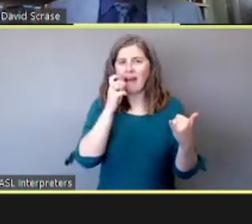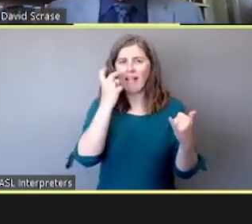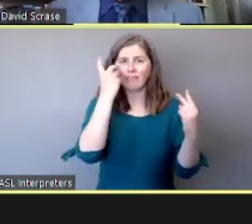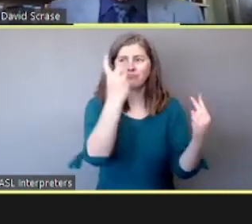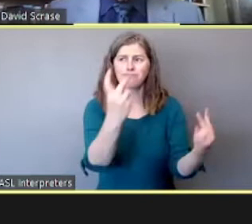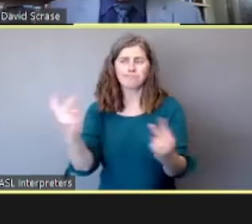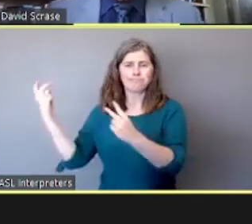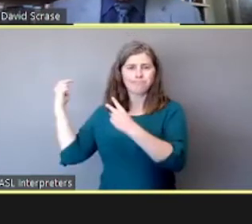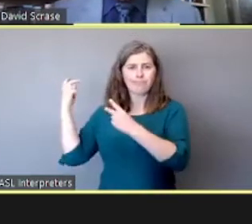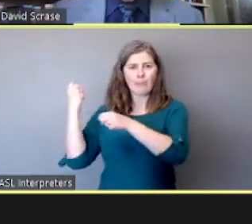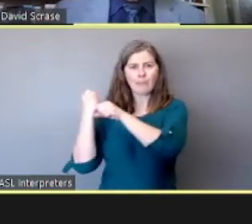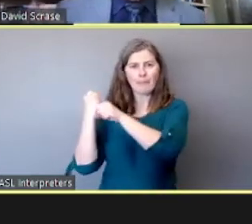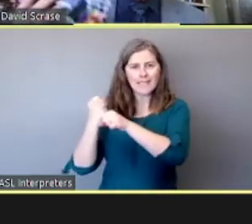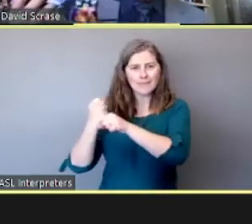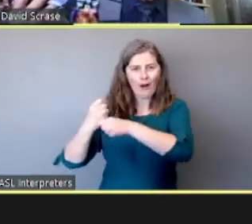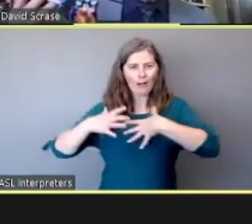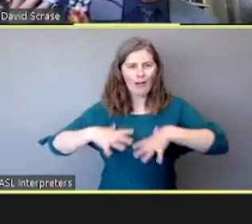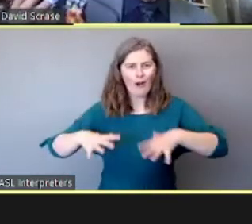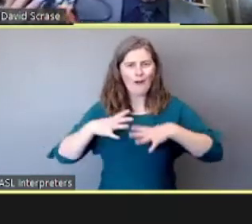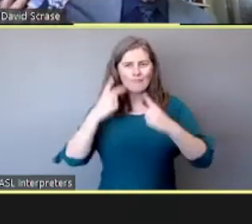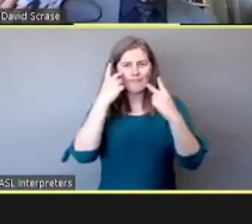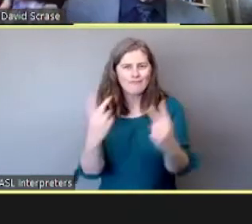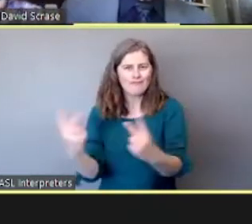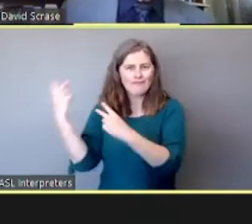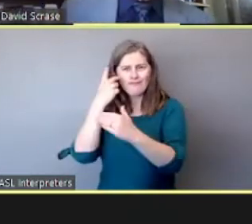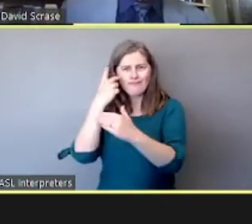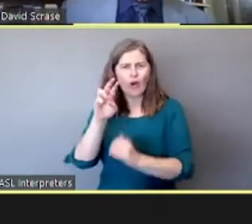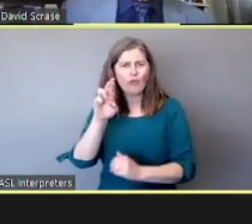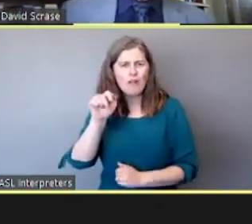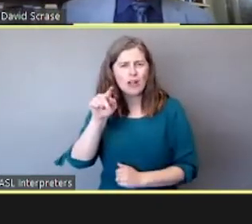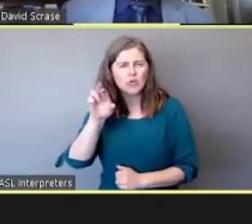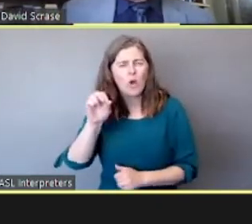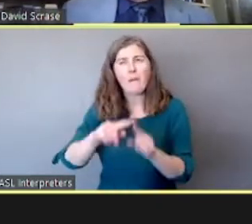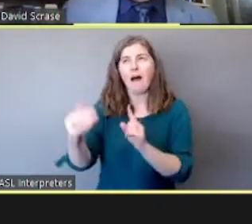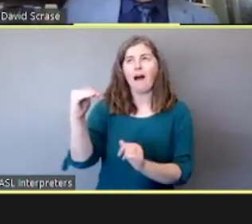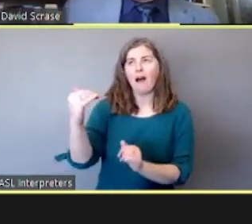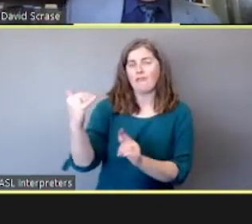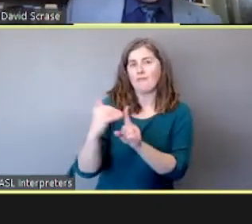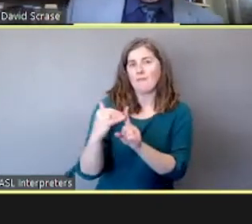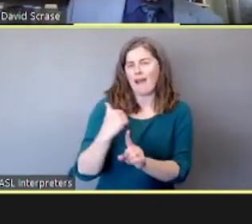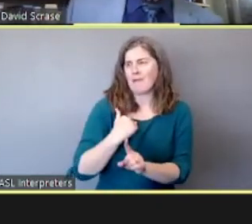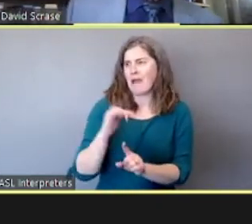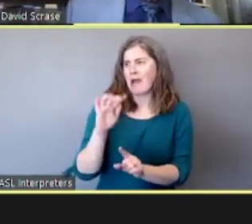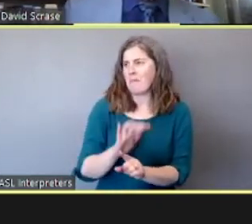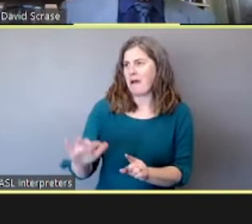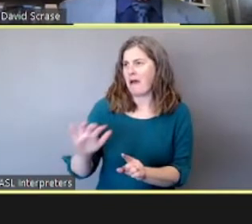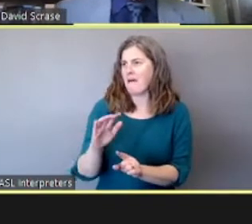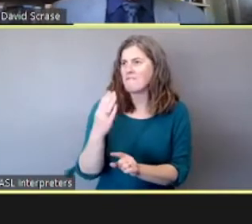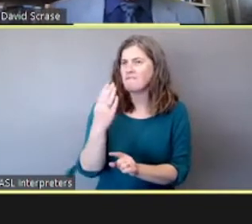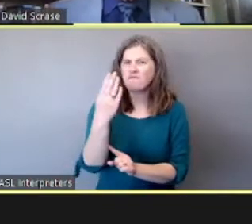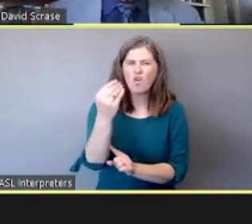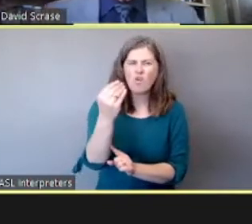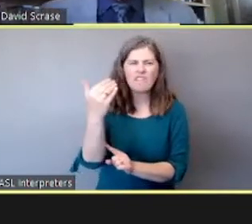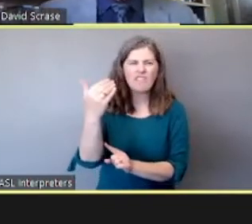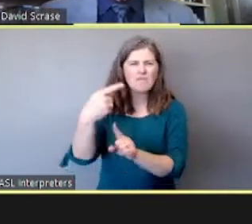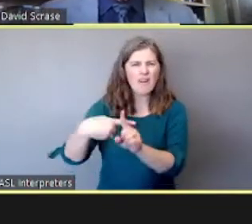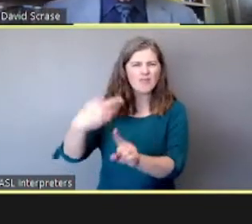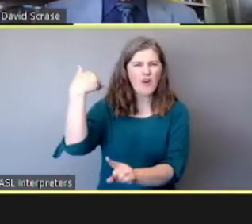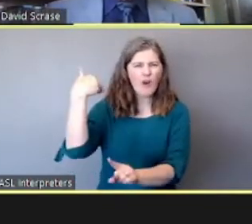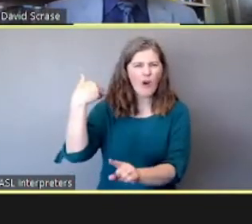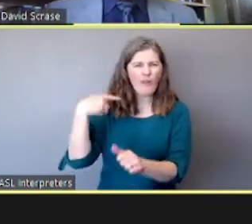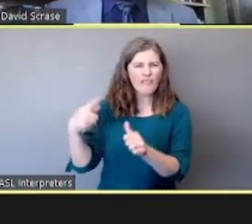baseball uniforms, but it does remind me a lot of about 14, 15 months ago when we